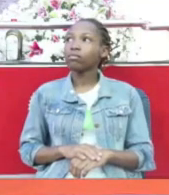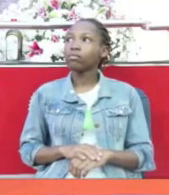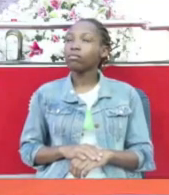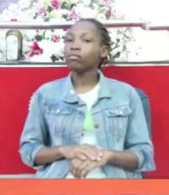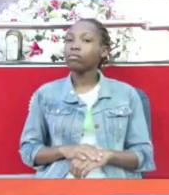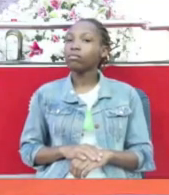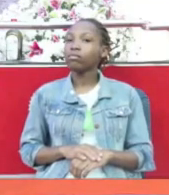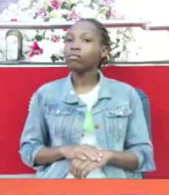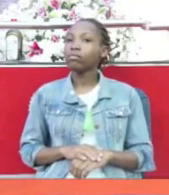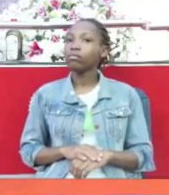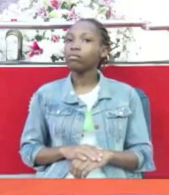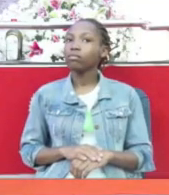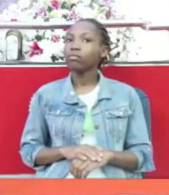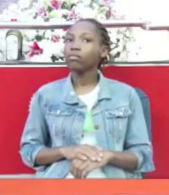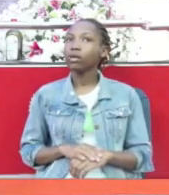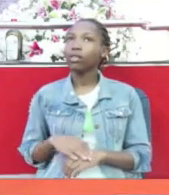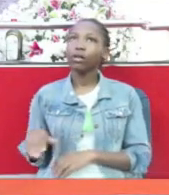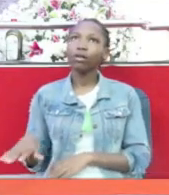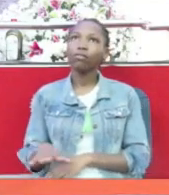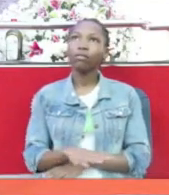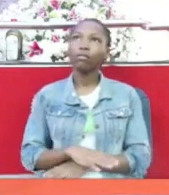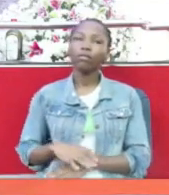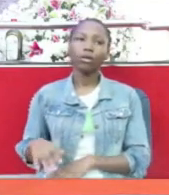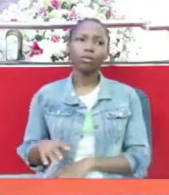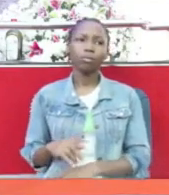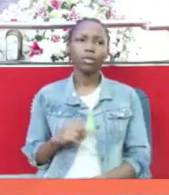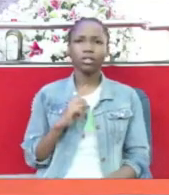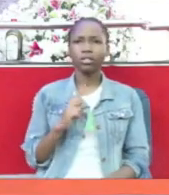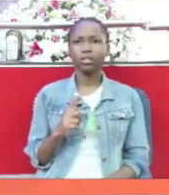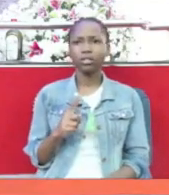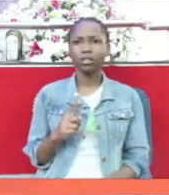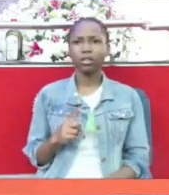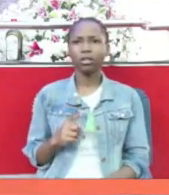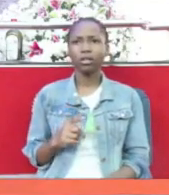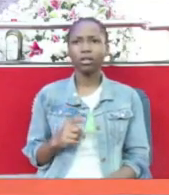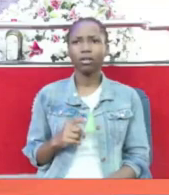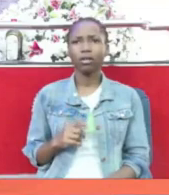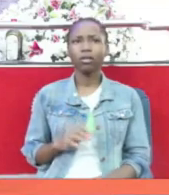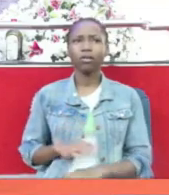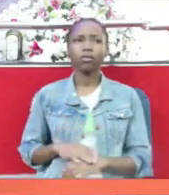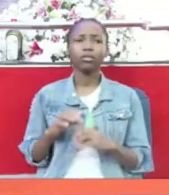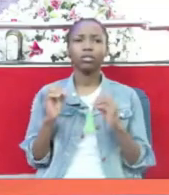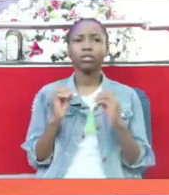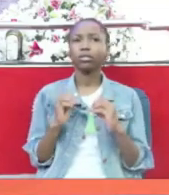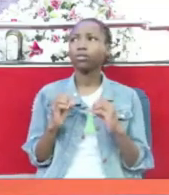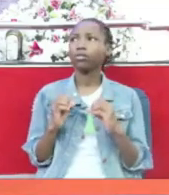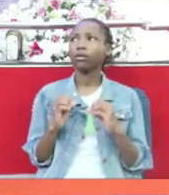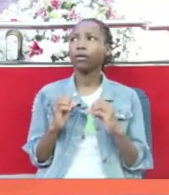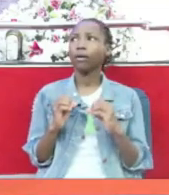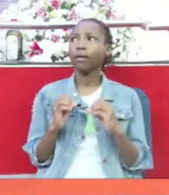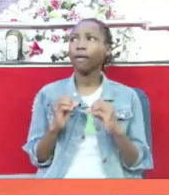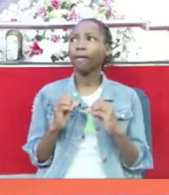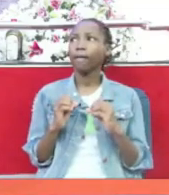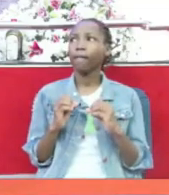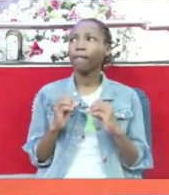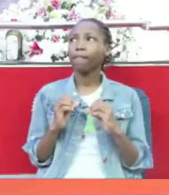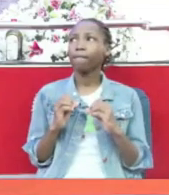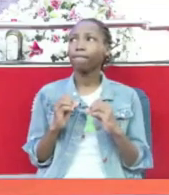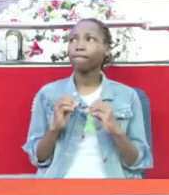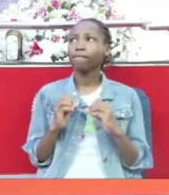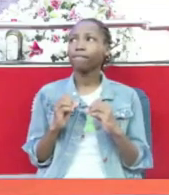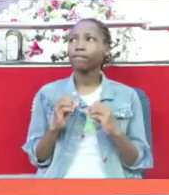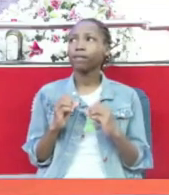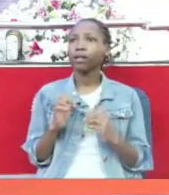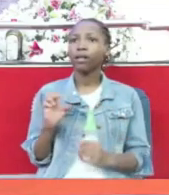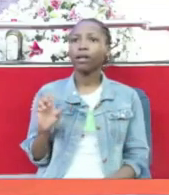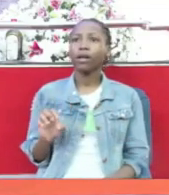Mazingira sio mazuri. What does that leave? It leaves the East African region. Inaangalia you Africa, come, you zoom into East Africa now, and you're like, hey,